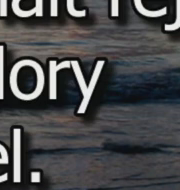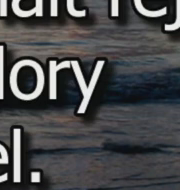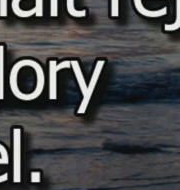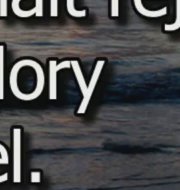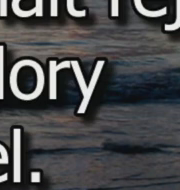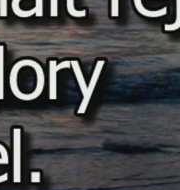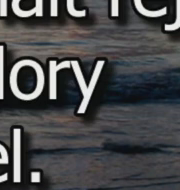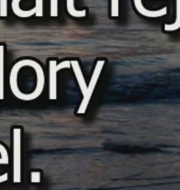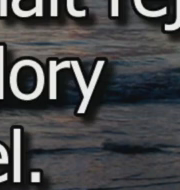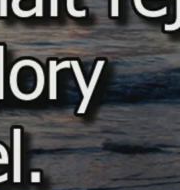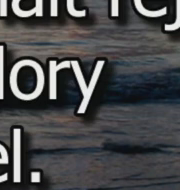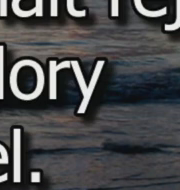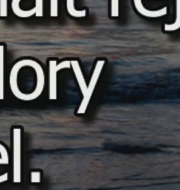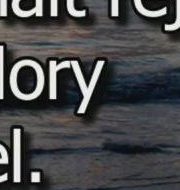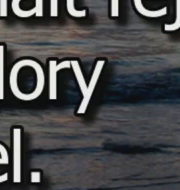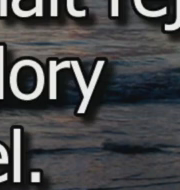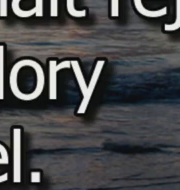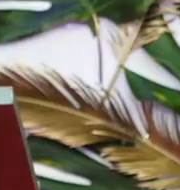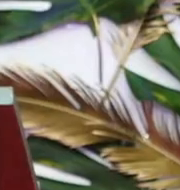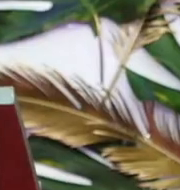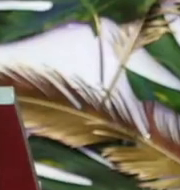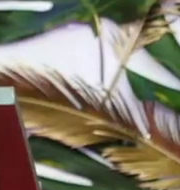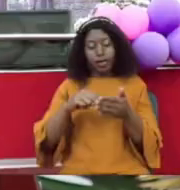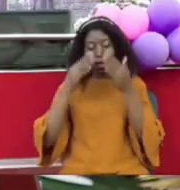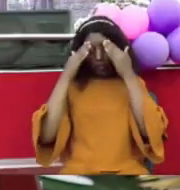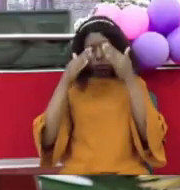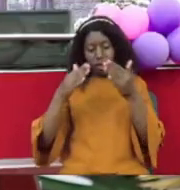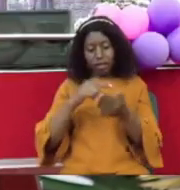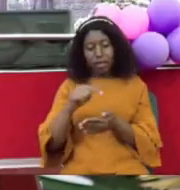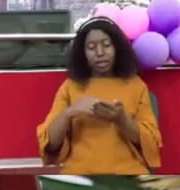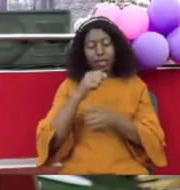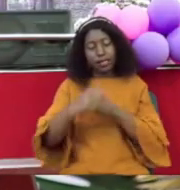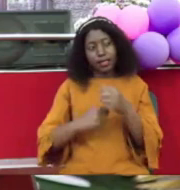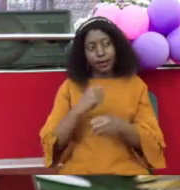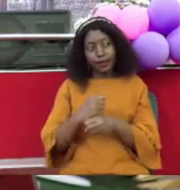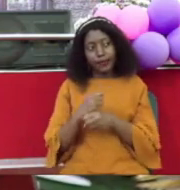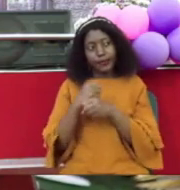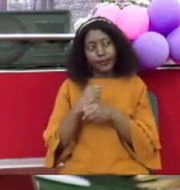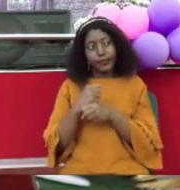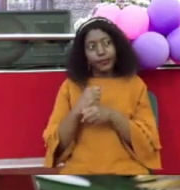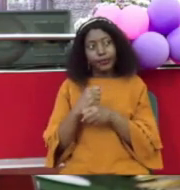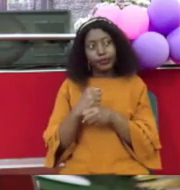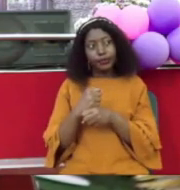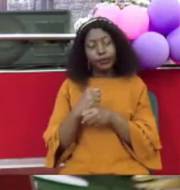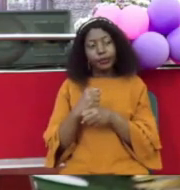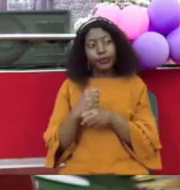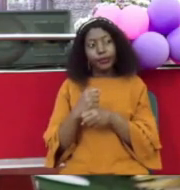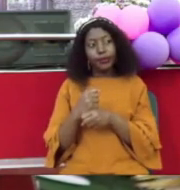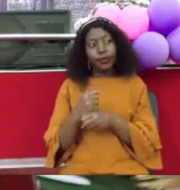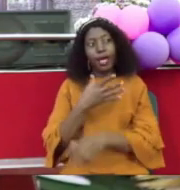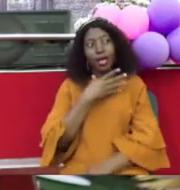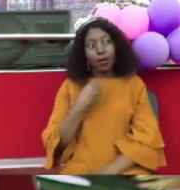those are the verses that we are carrying through this year. Hiyo ndio maandiko ambayo tunaandamana nayo mwaka huu. And we just want to base